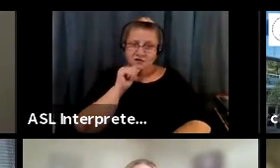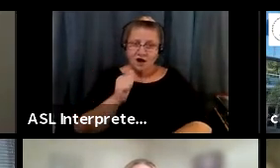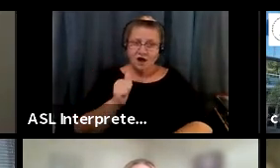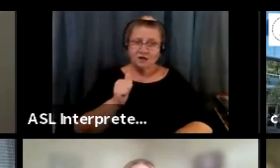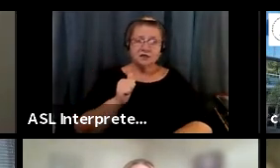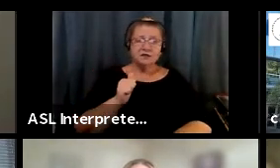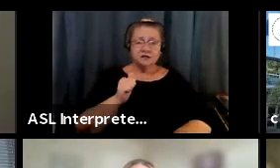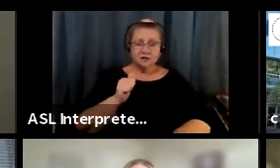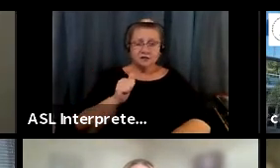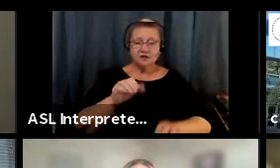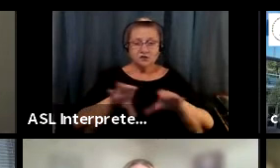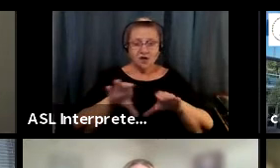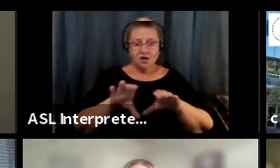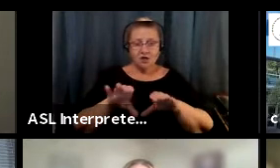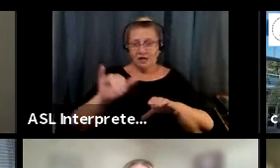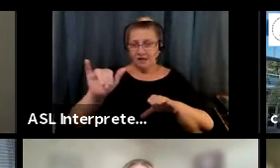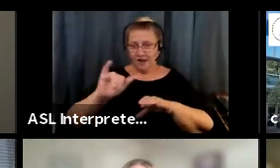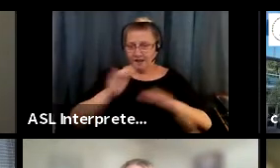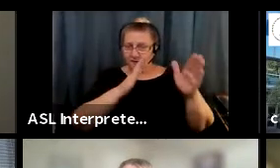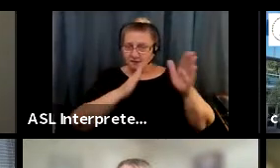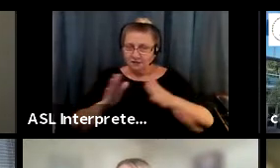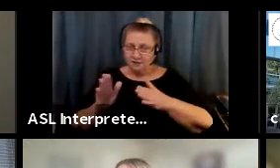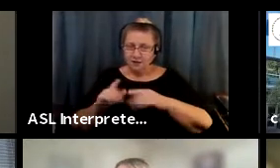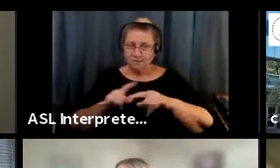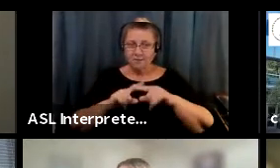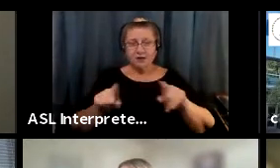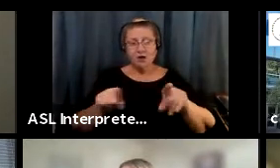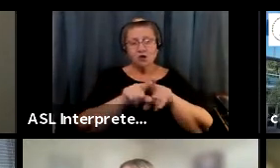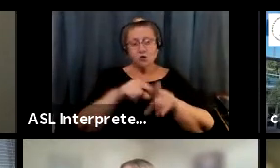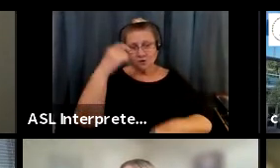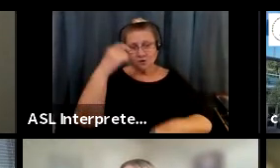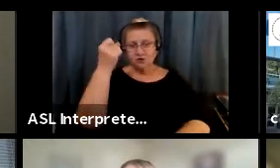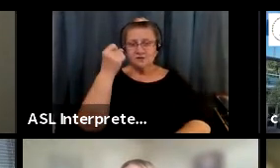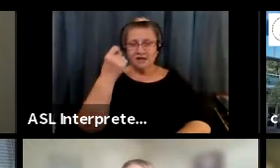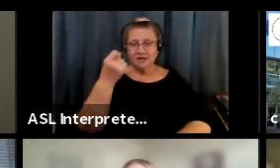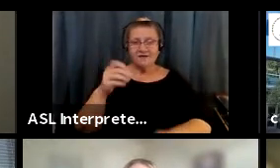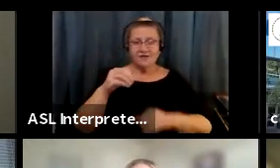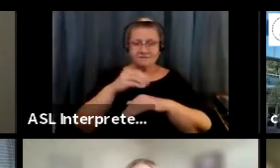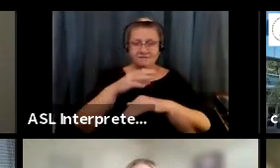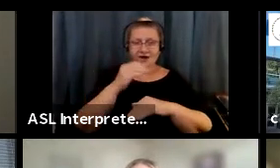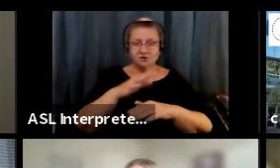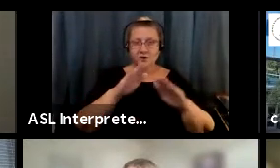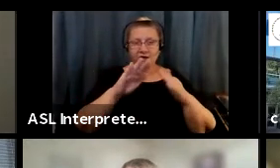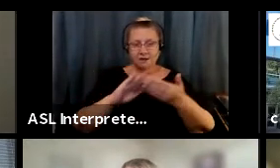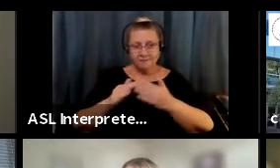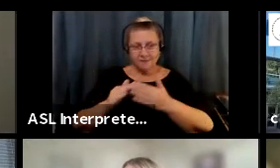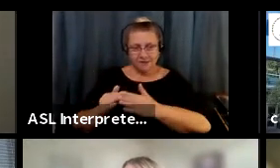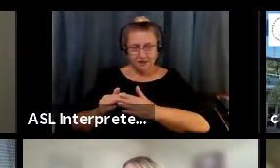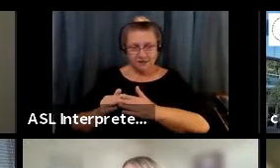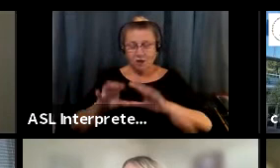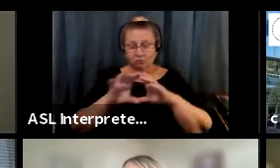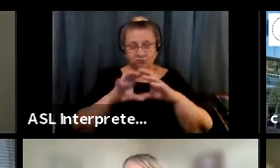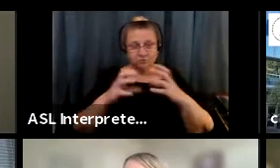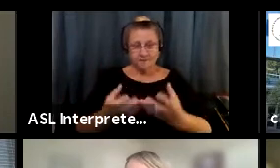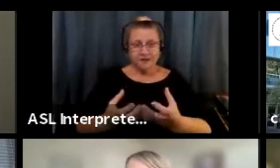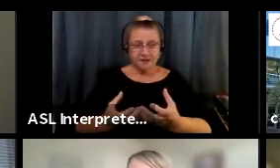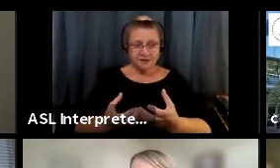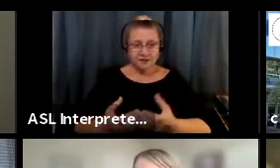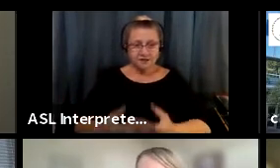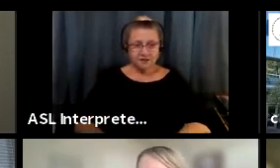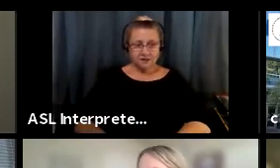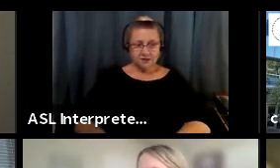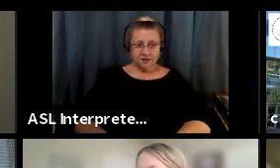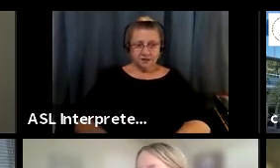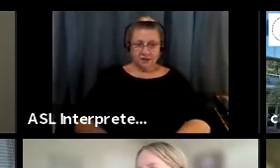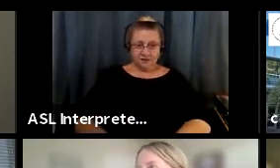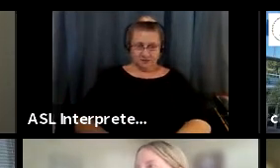intended. But there was also understanding that this was the nature of an advisory committee, and that constant flow of information through the